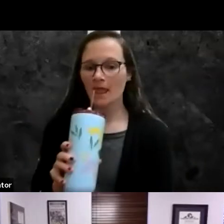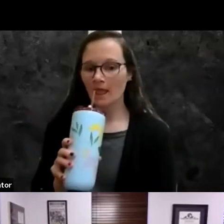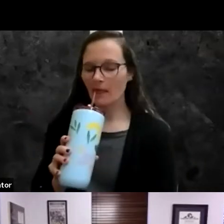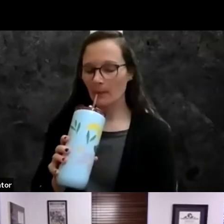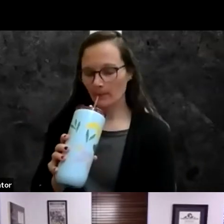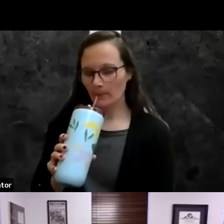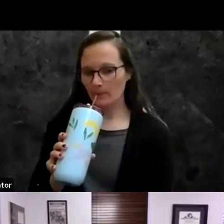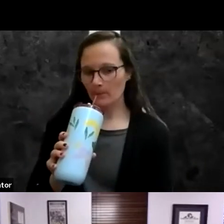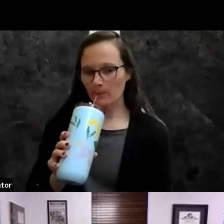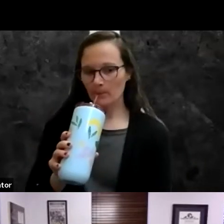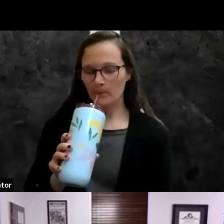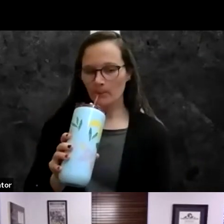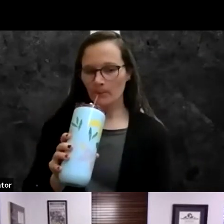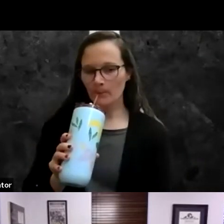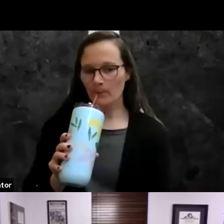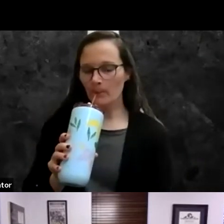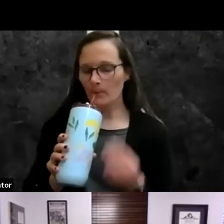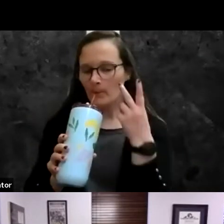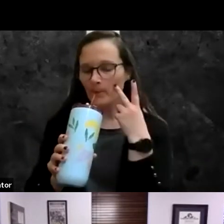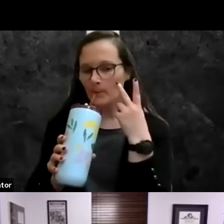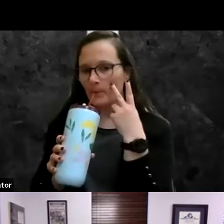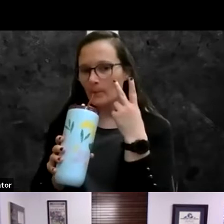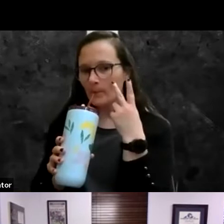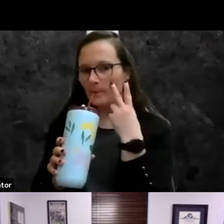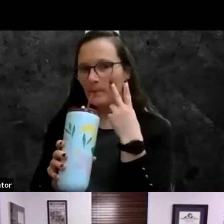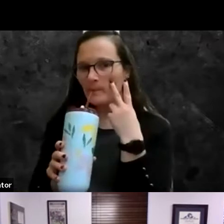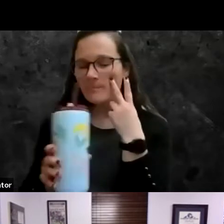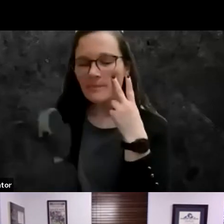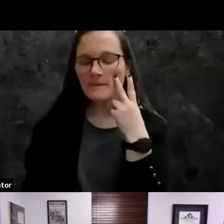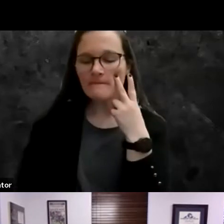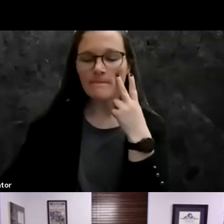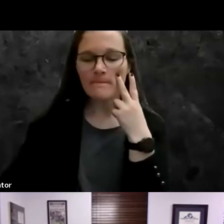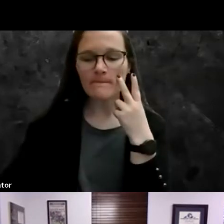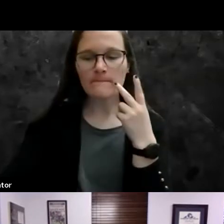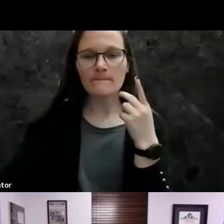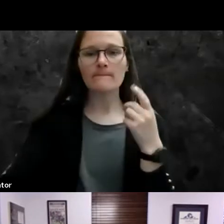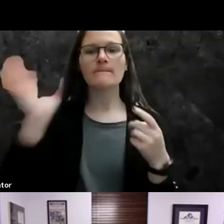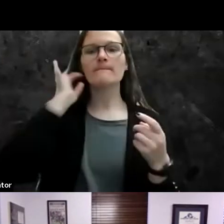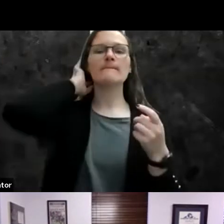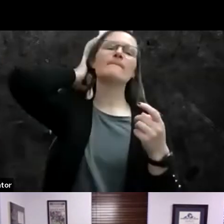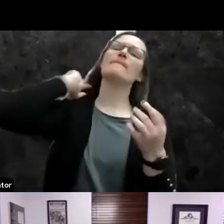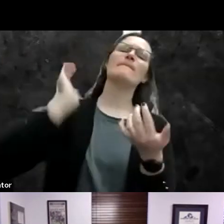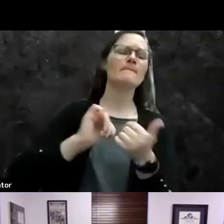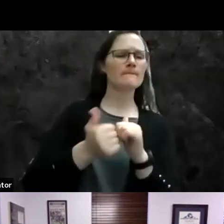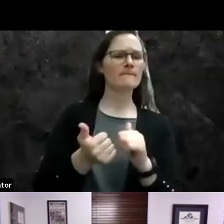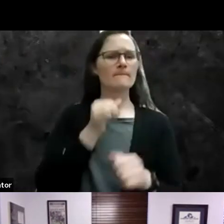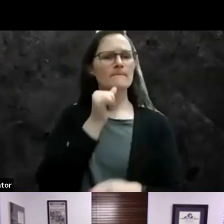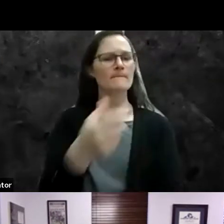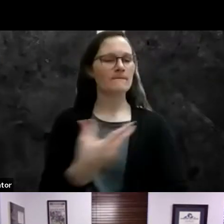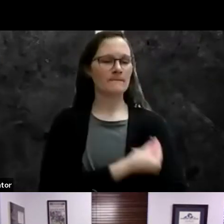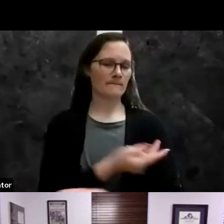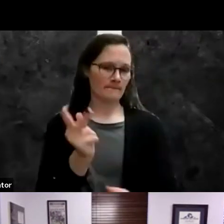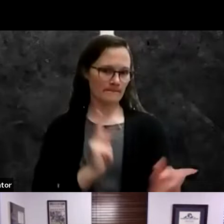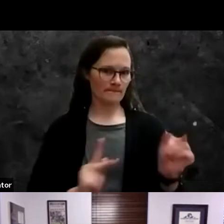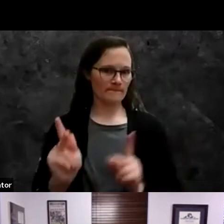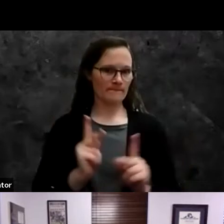Okay, let's see. John, how exactly do unvaccinated people pose any danger to the vaccinated when the vaccinated can also